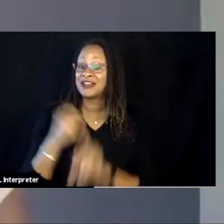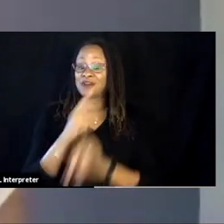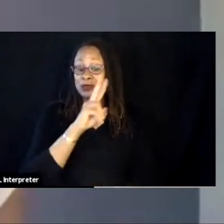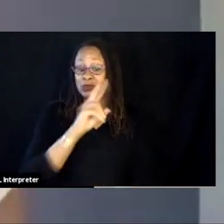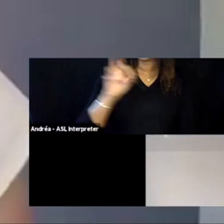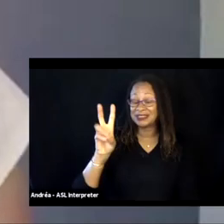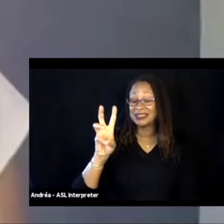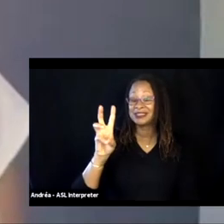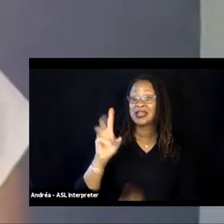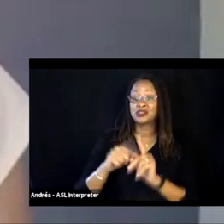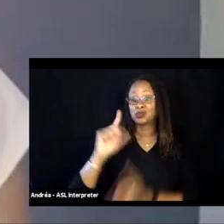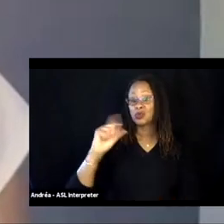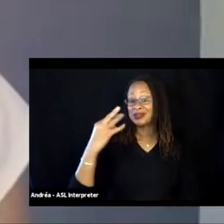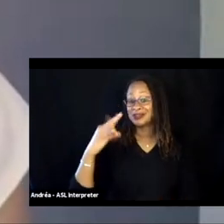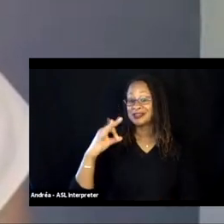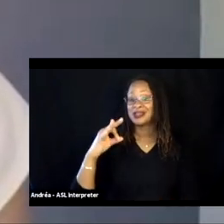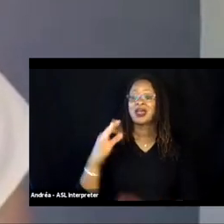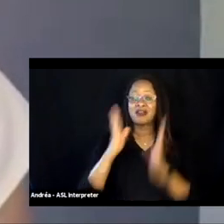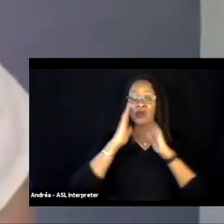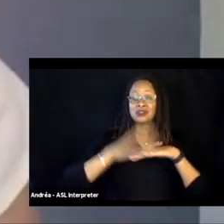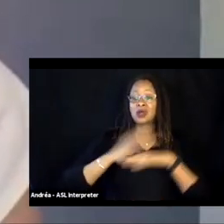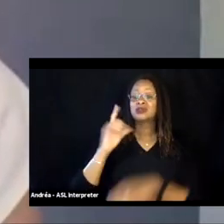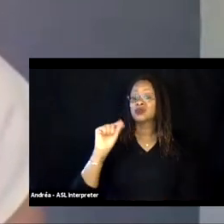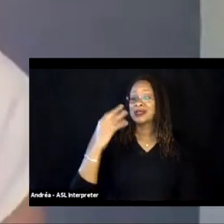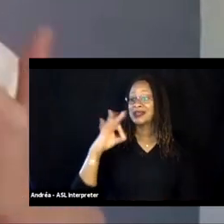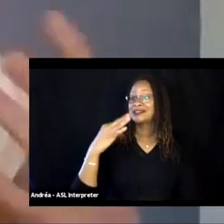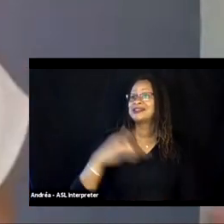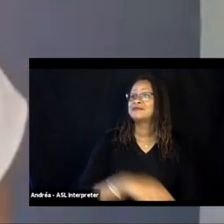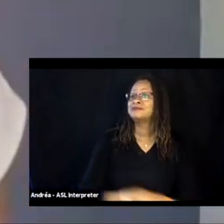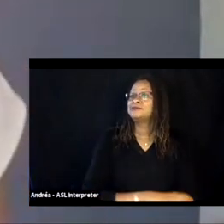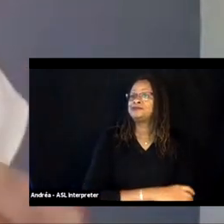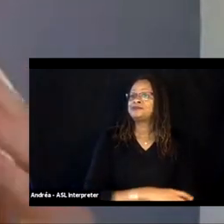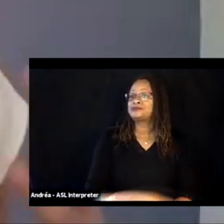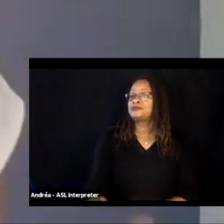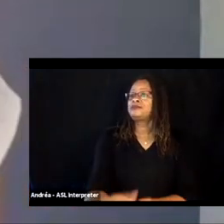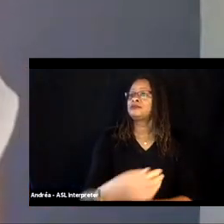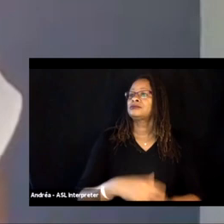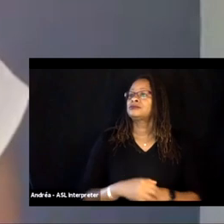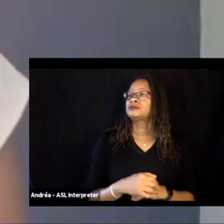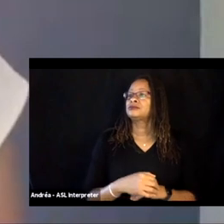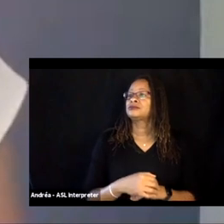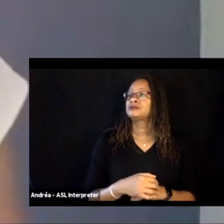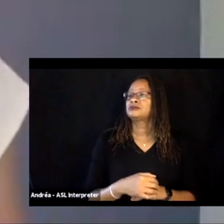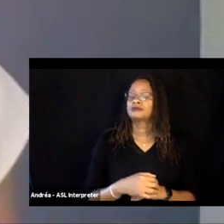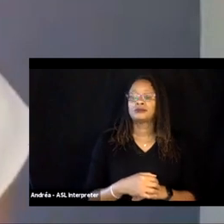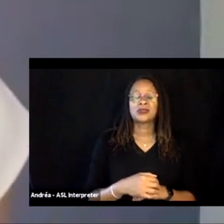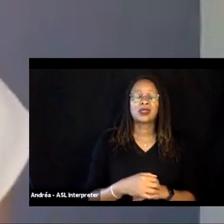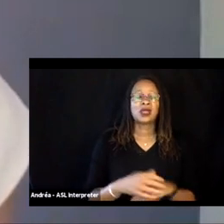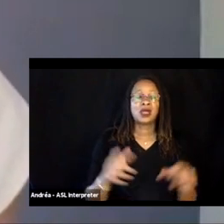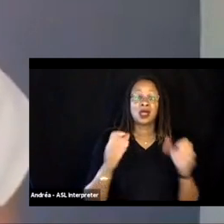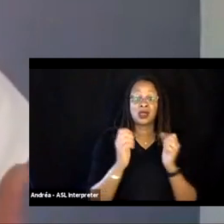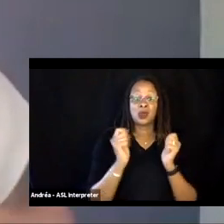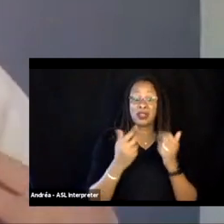to 2019 with the focus on 2019. Our methodology, just a quick overview. As with all of